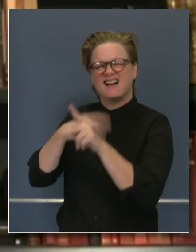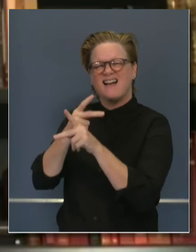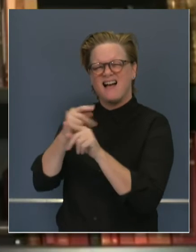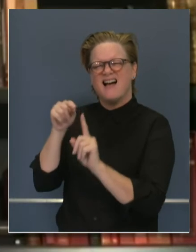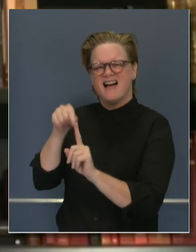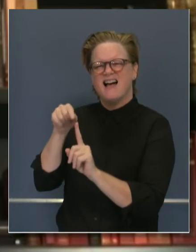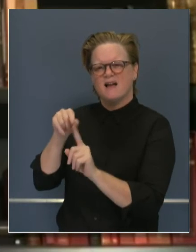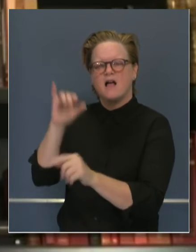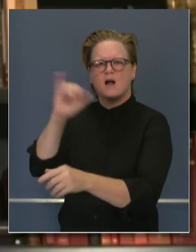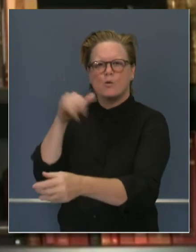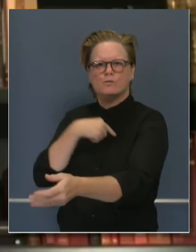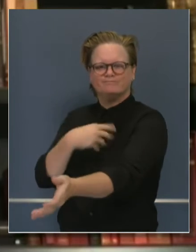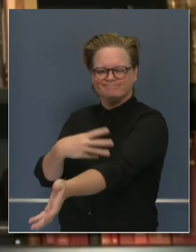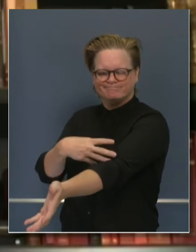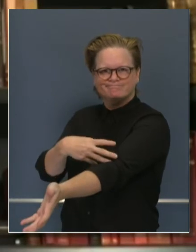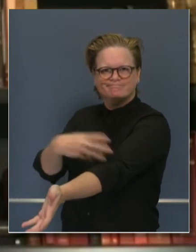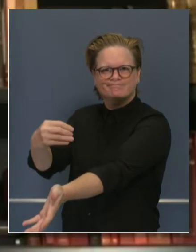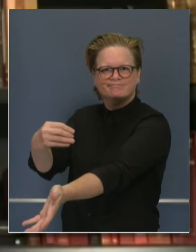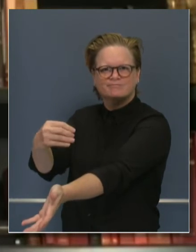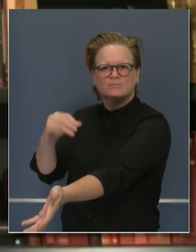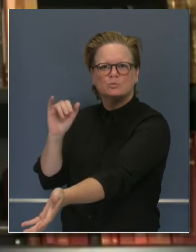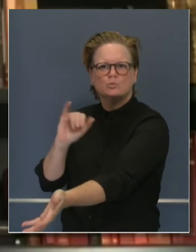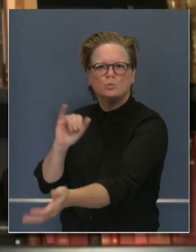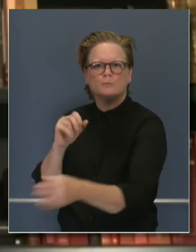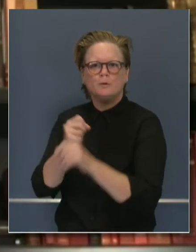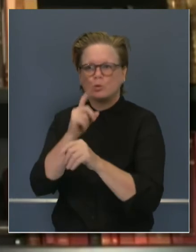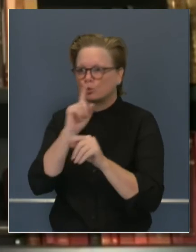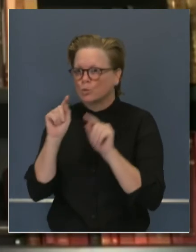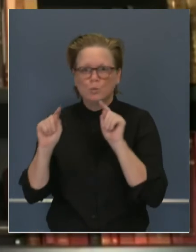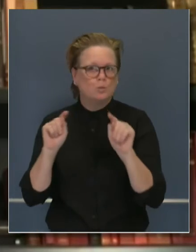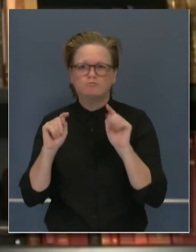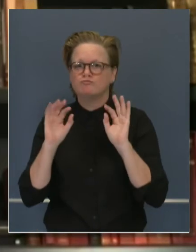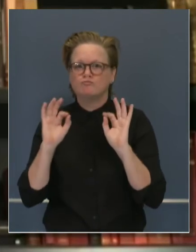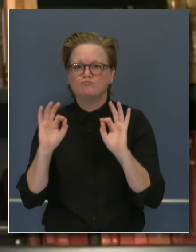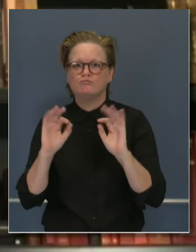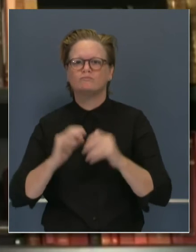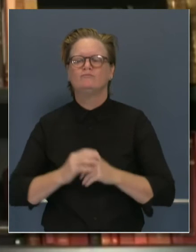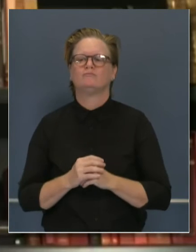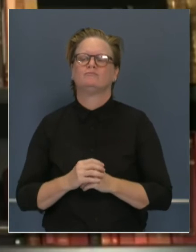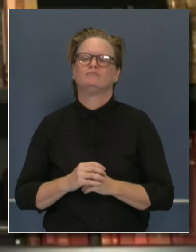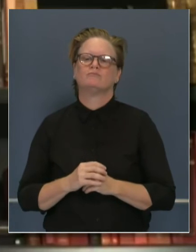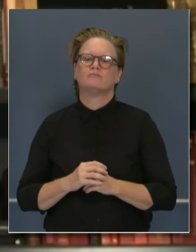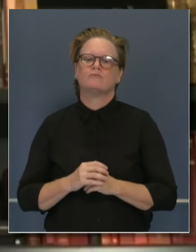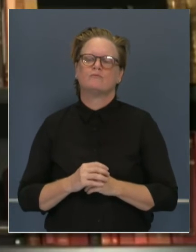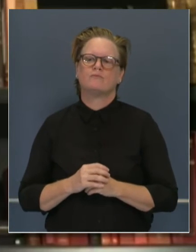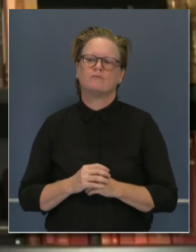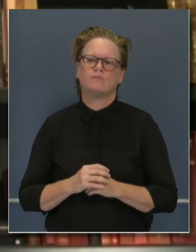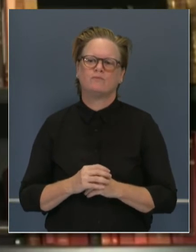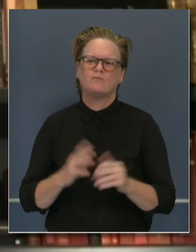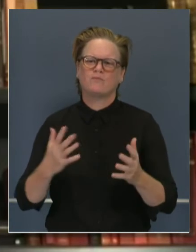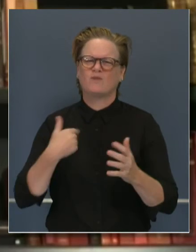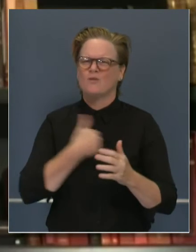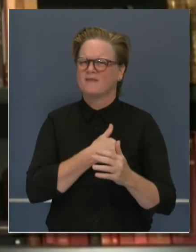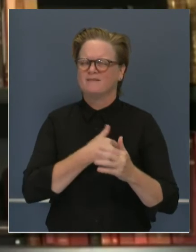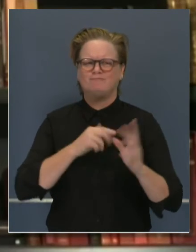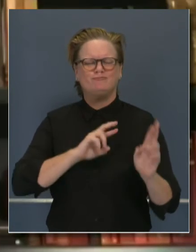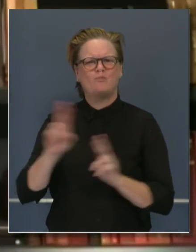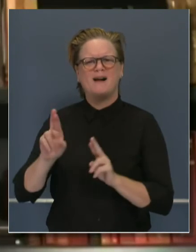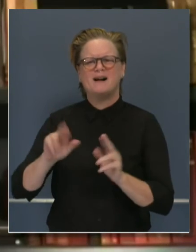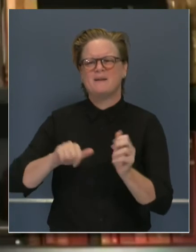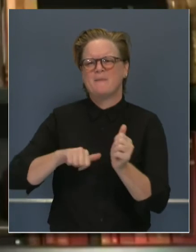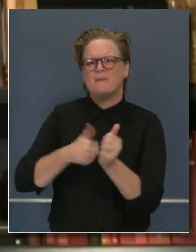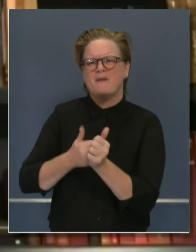many occasions as well. I don't have as much confidence, candidly, in those results, why we always have the backup PCR tests, which